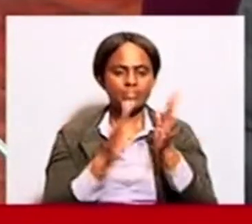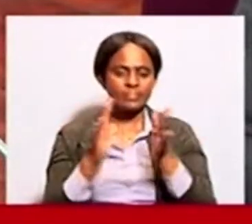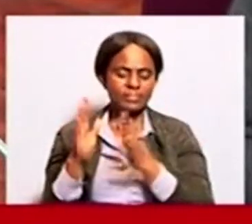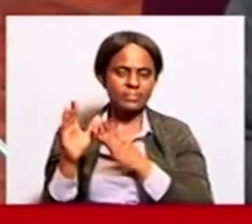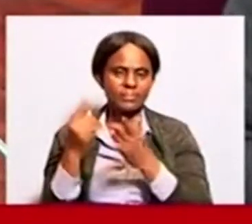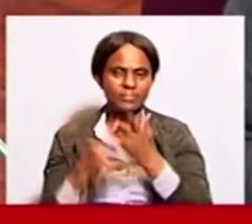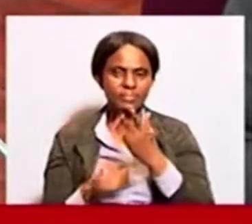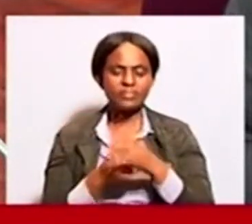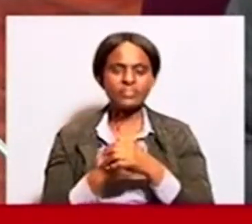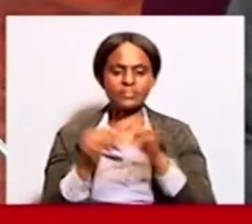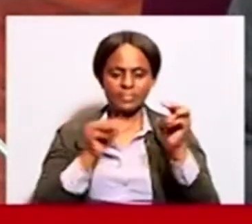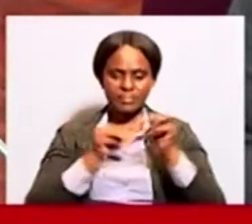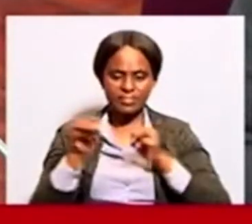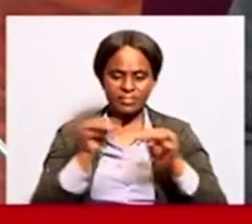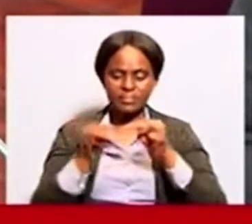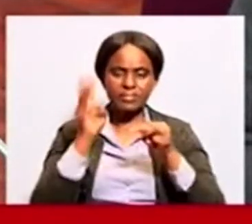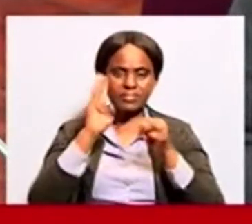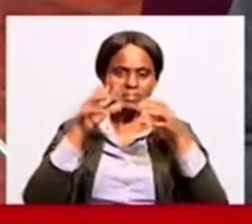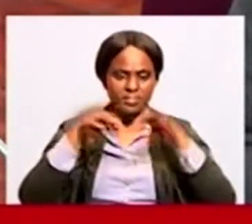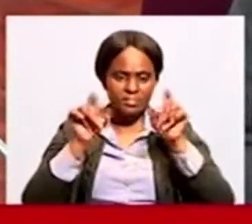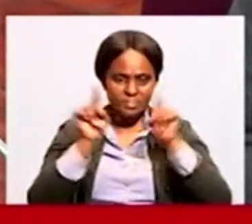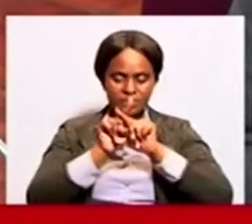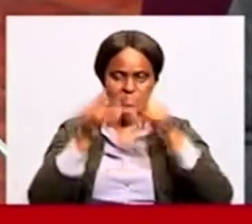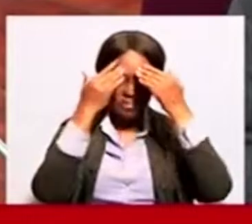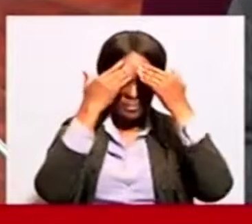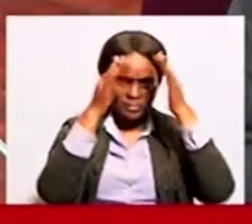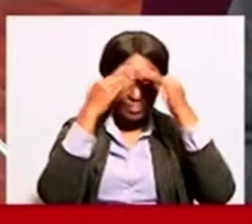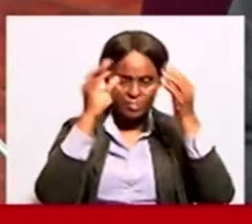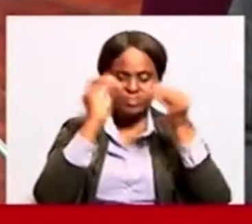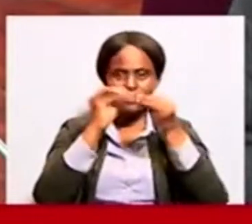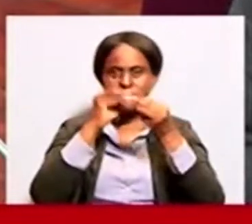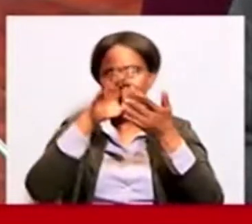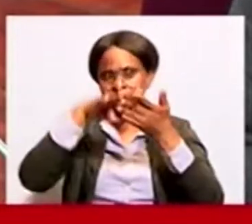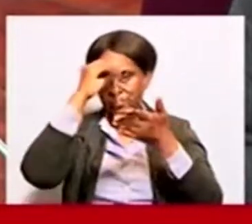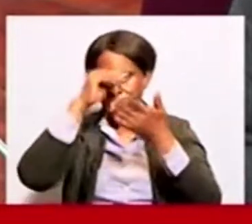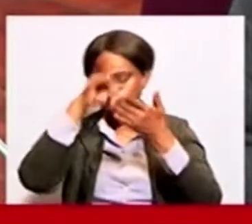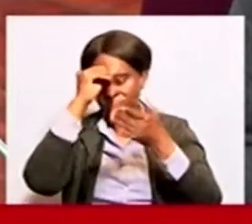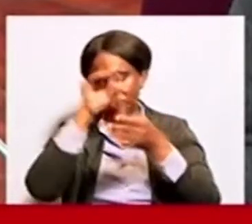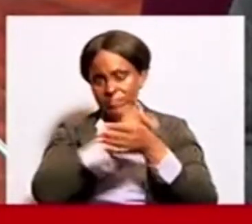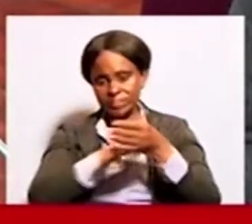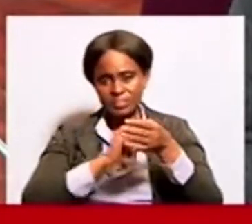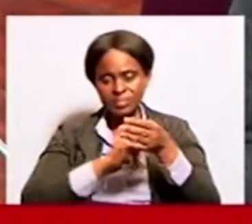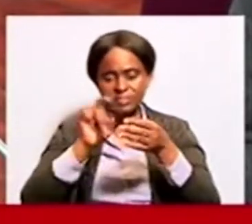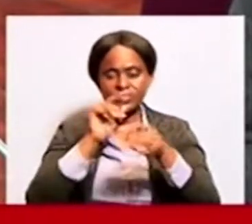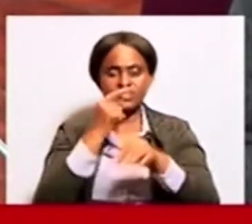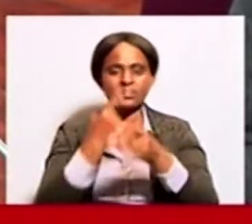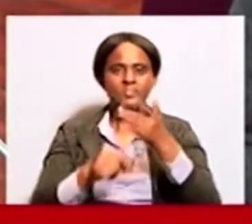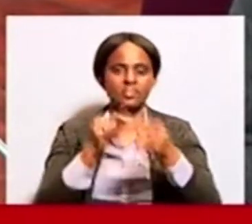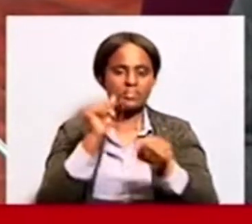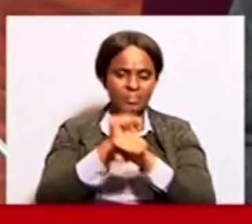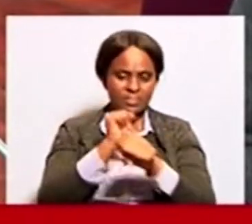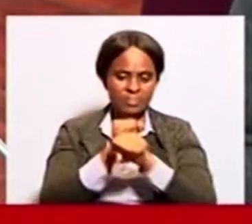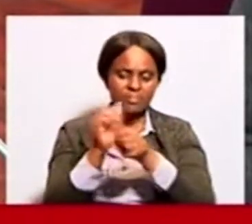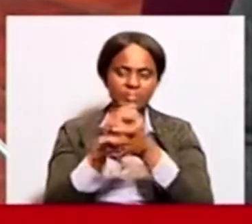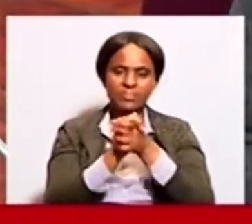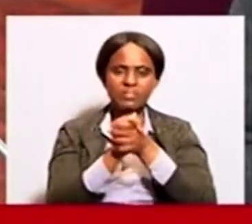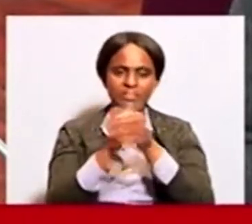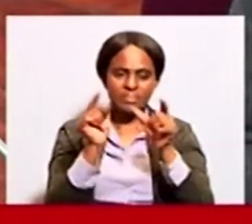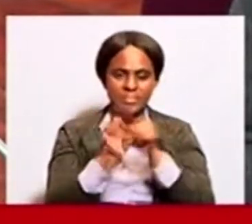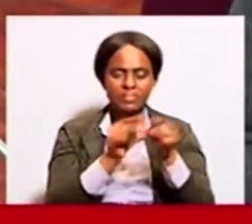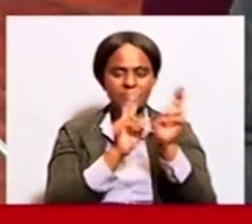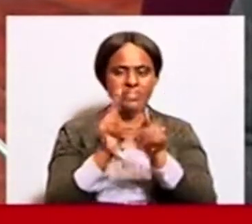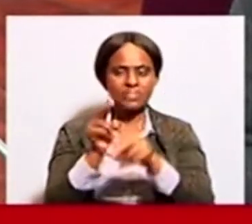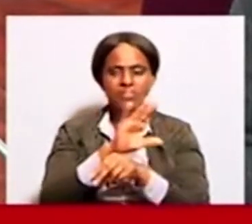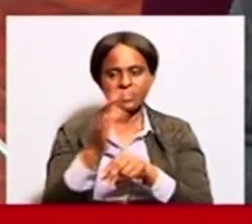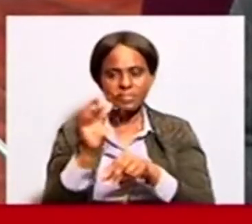measures. Management will continue sensitizing the learning institutions on the need to cooperate with external auditors and respond